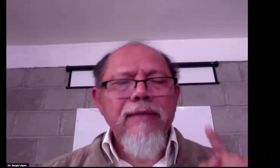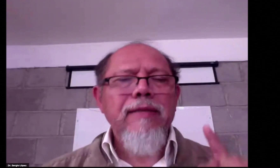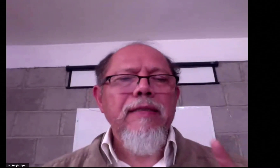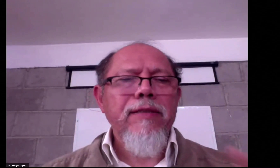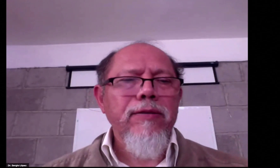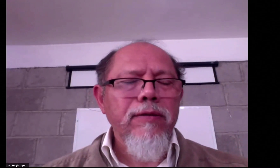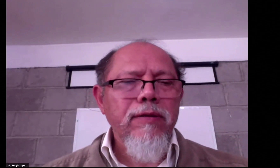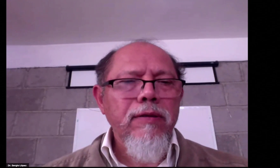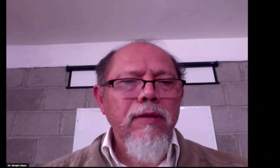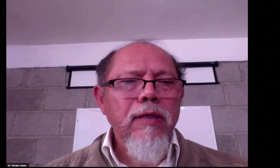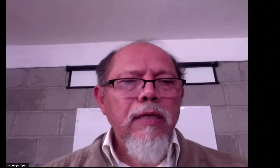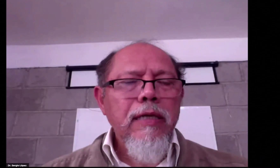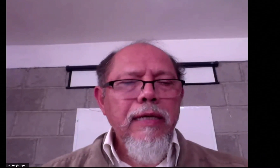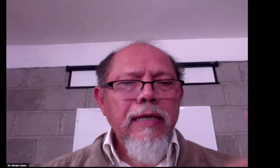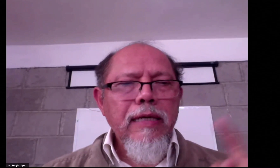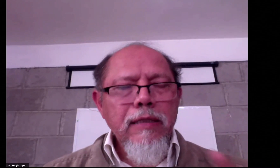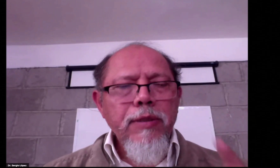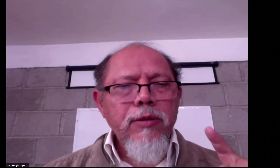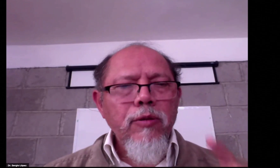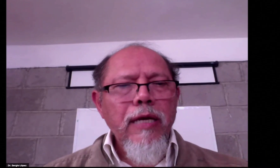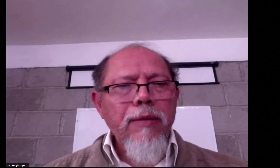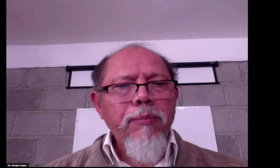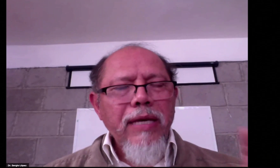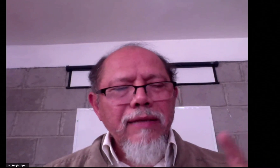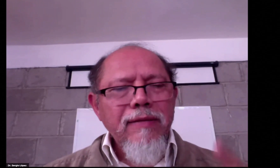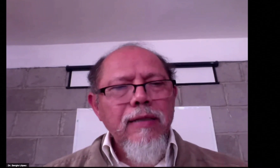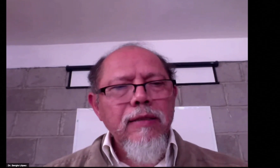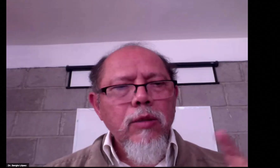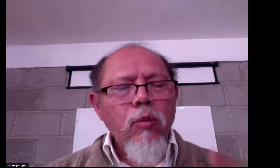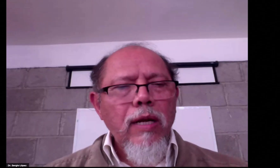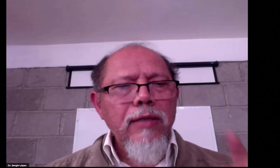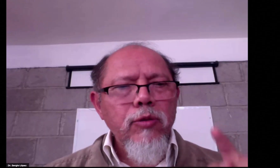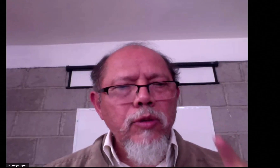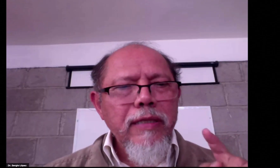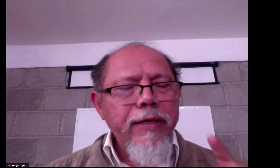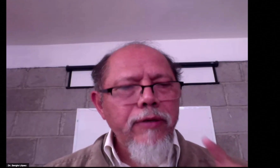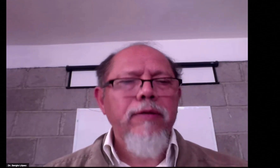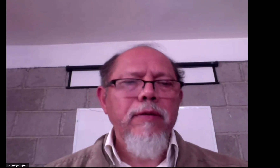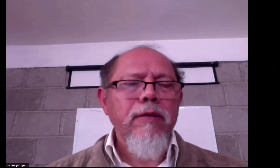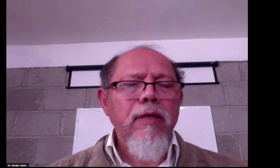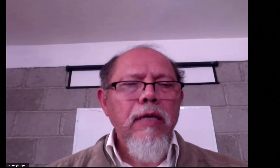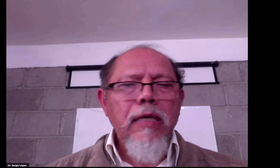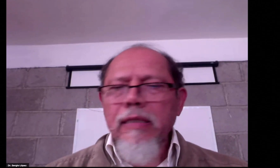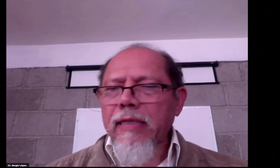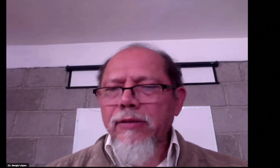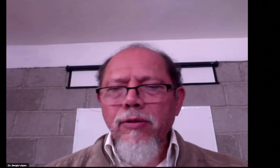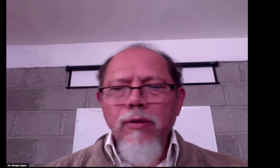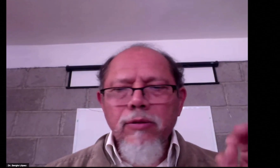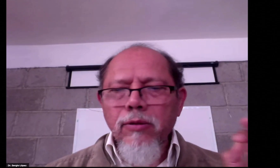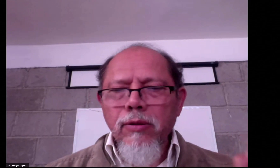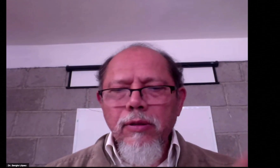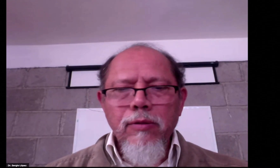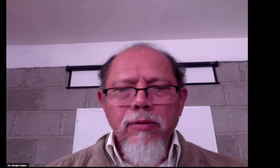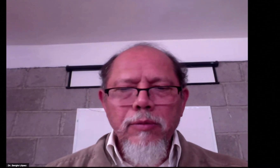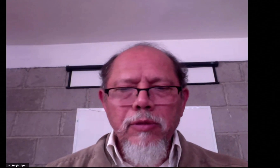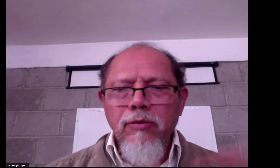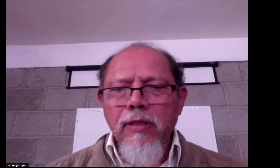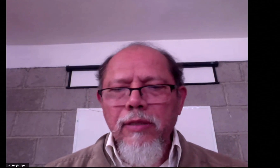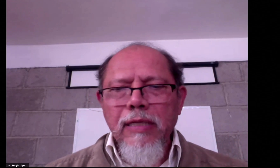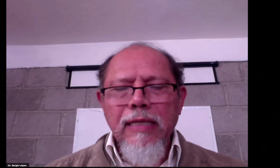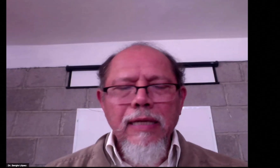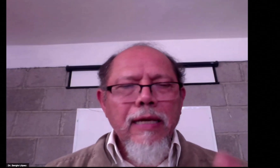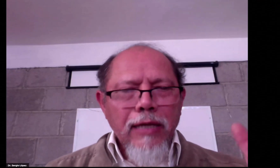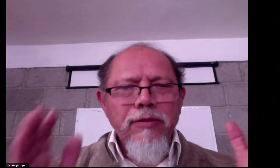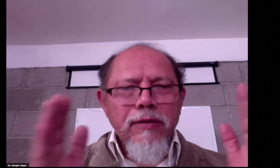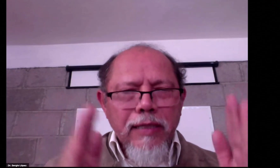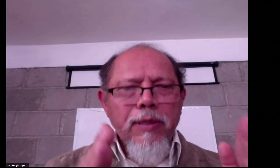move it. But if I do this exercise, an individual can start articulating their interior. And